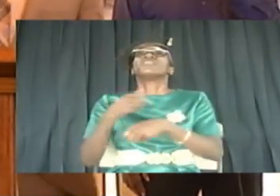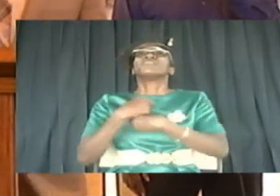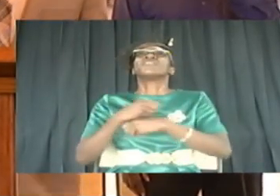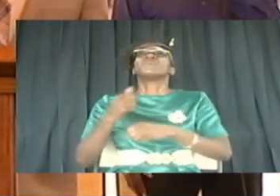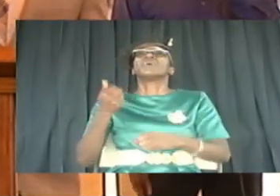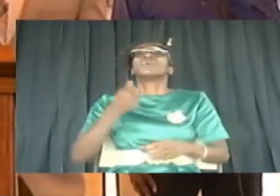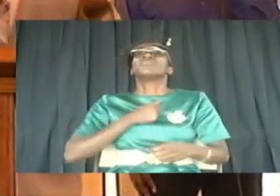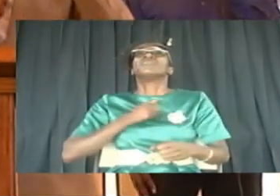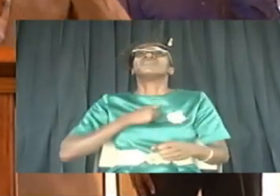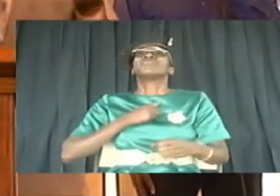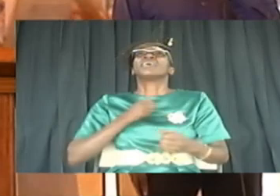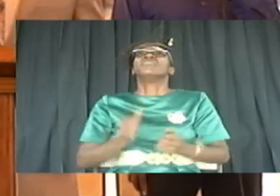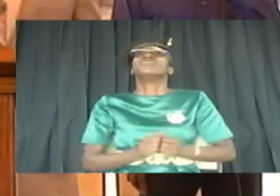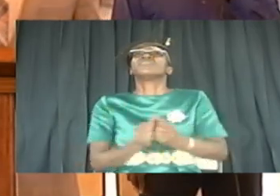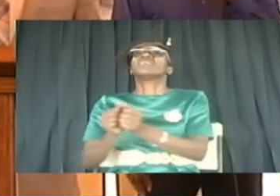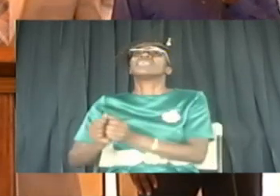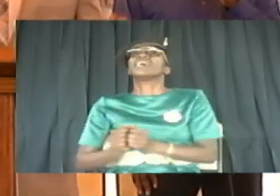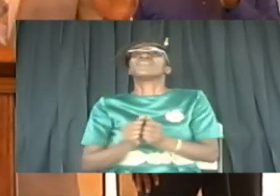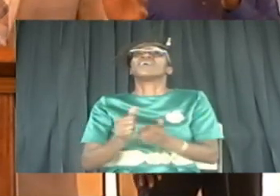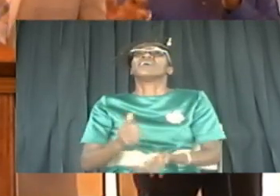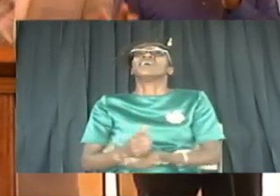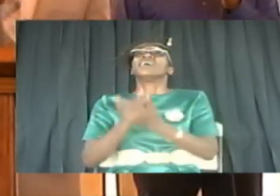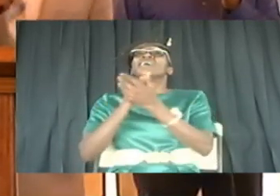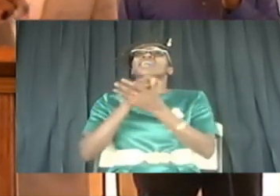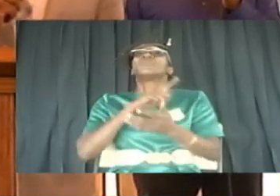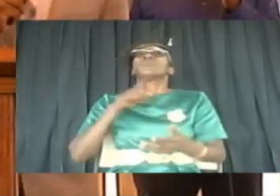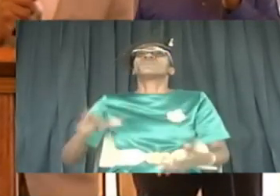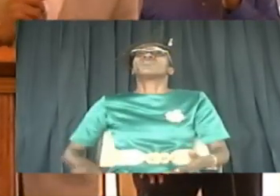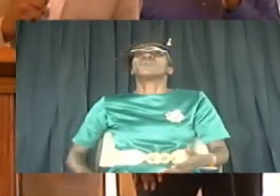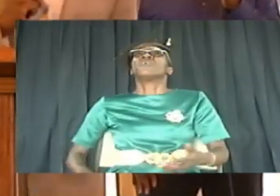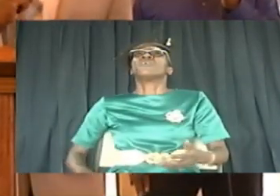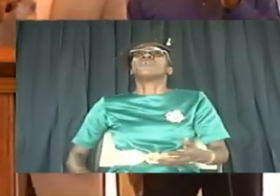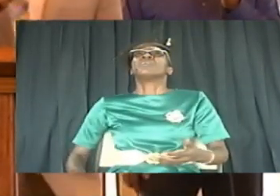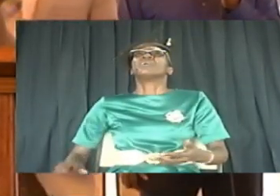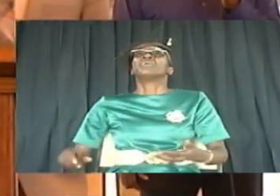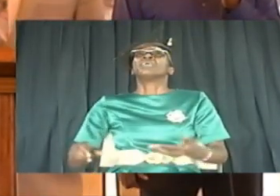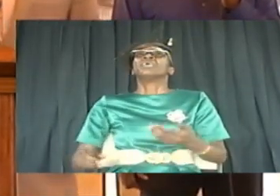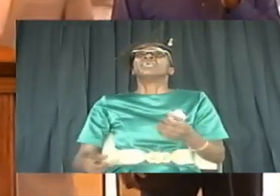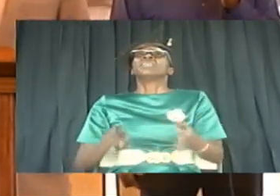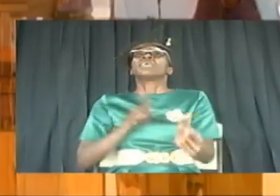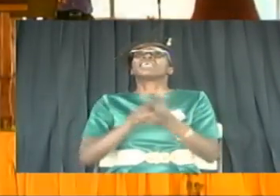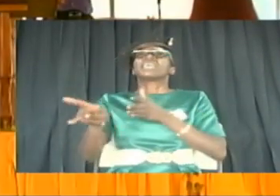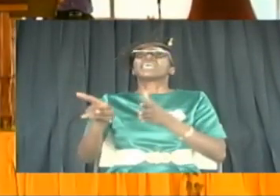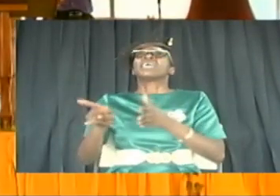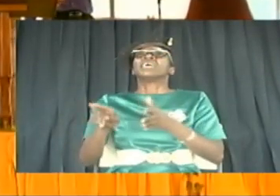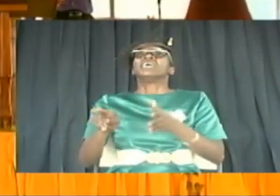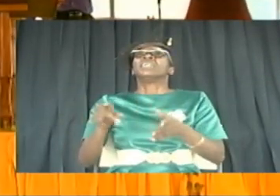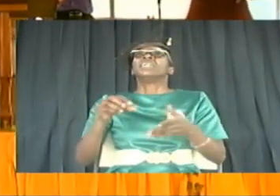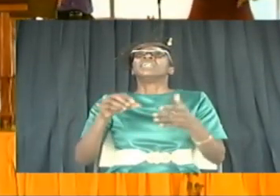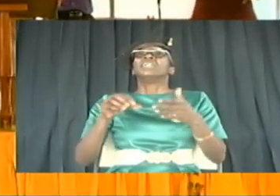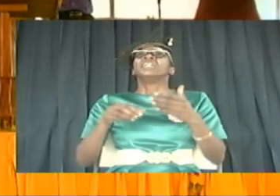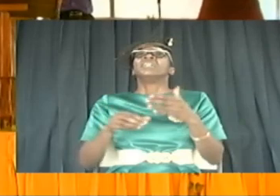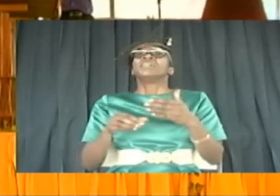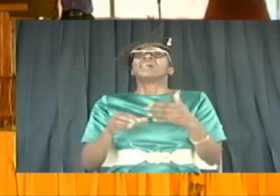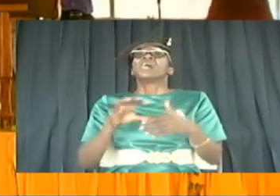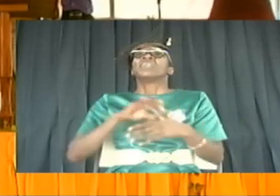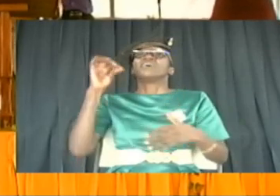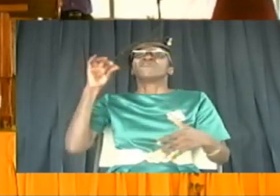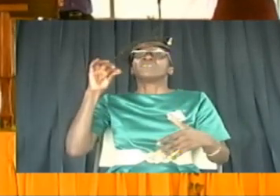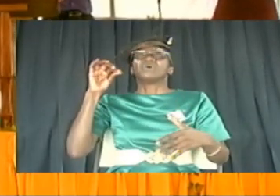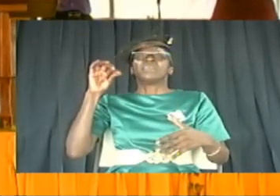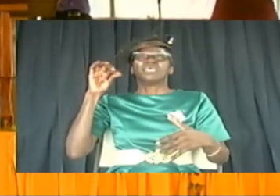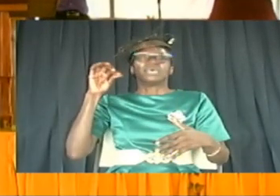together. Help us, Lord Jesus, to mortify, God, the deeds of the flesh. And help us, Lord Jesus, to get ourselves ready,